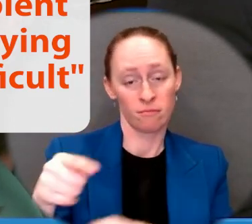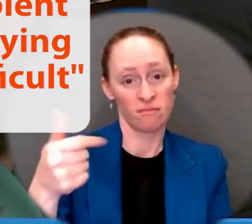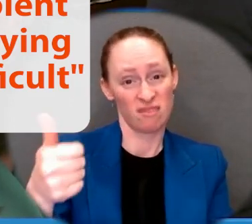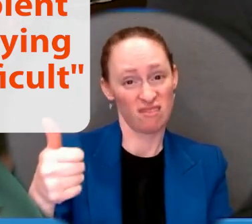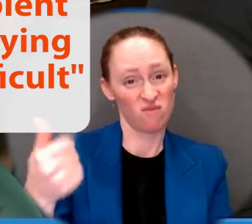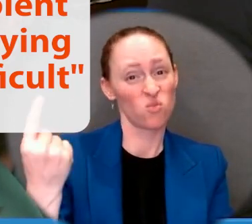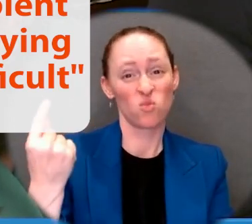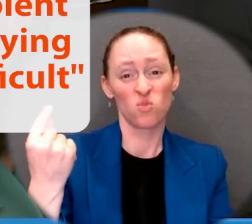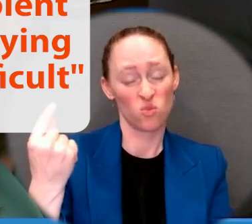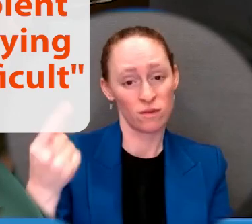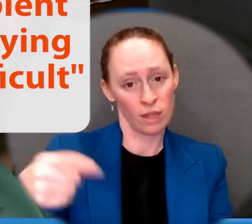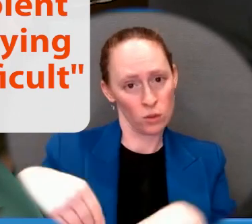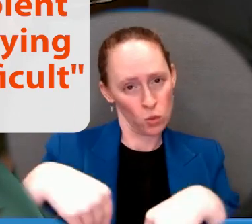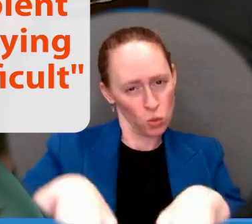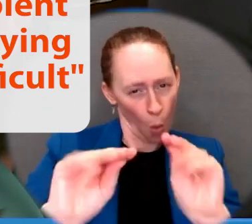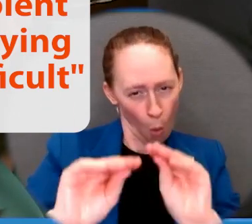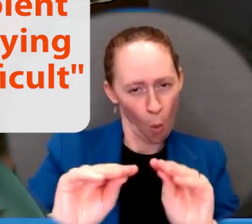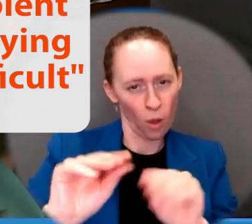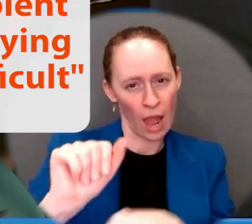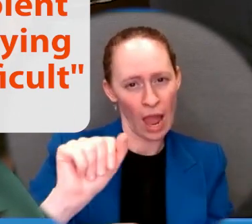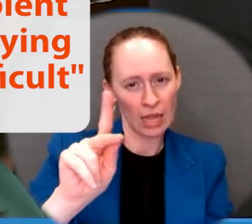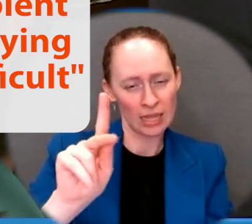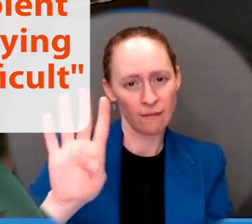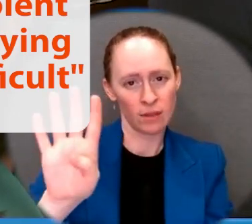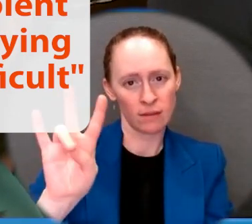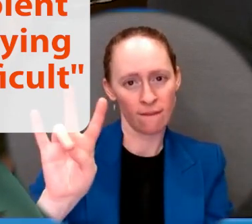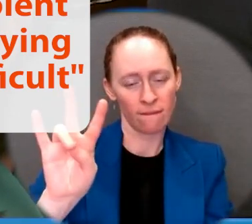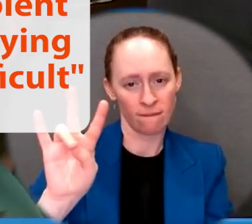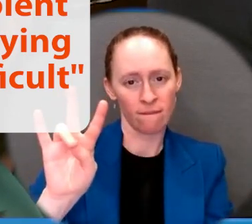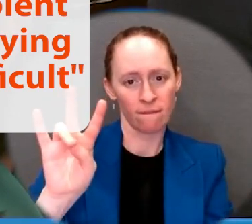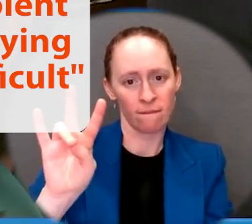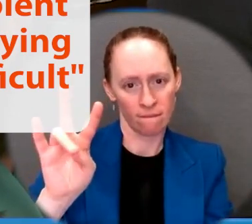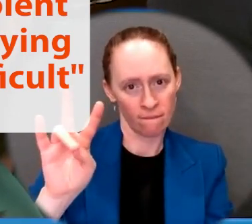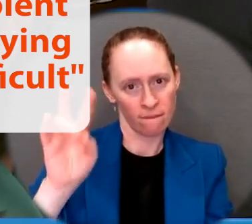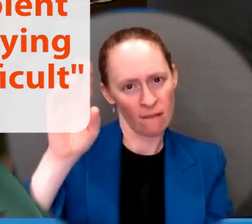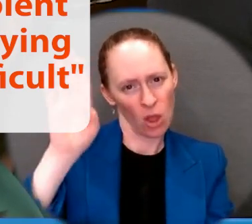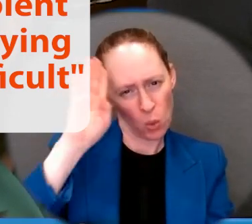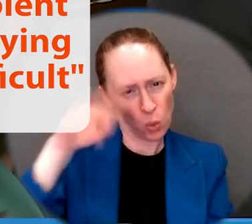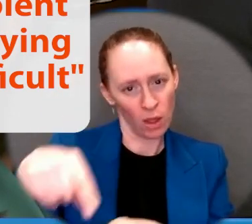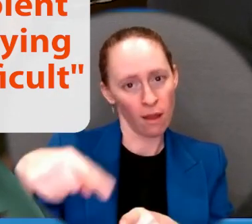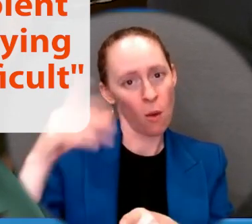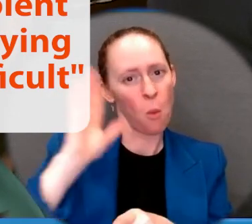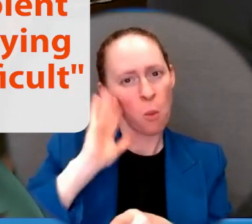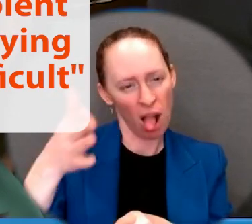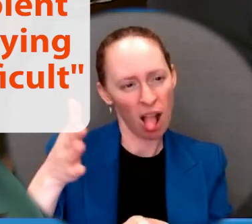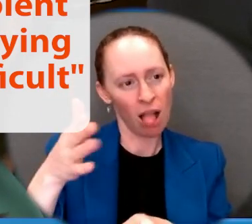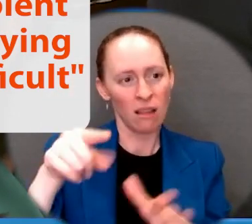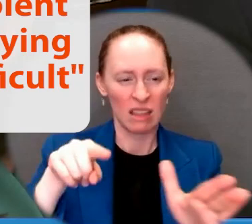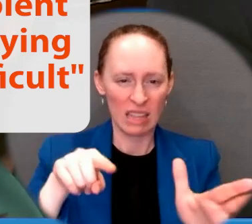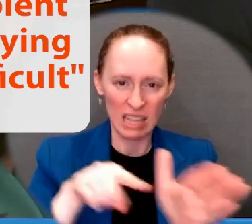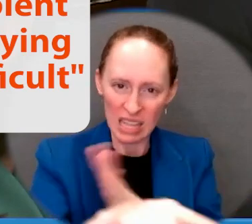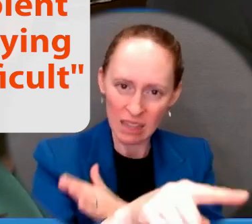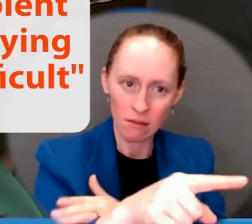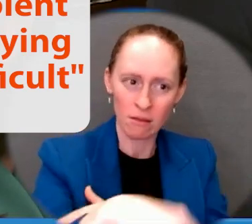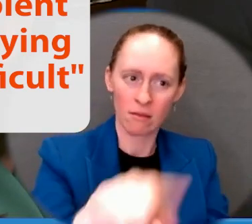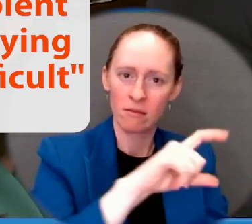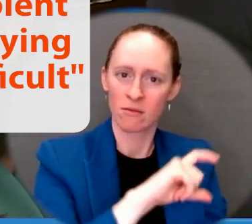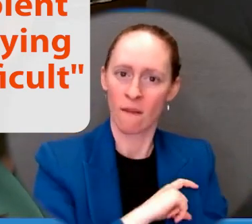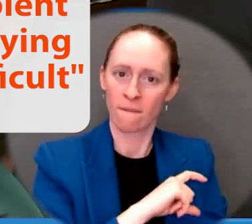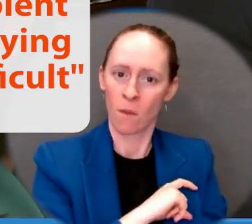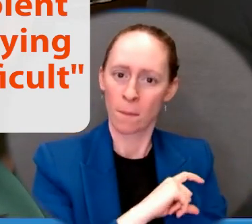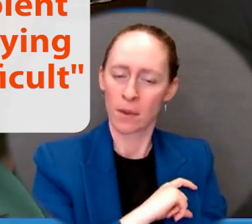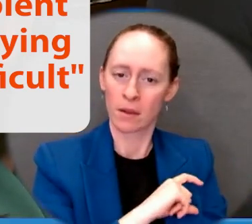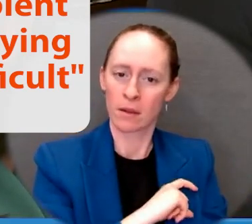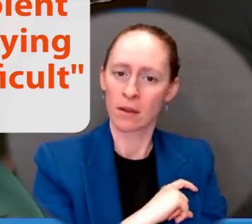to kill Americans, American drug agents. Law enforcement officials may not be happy with his release. What's the